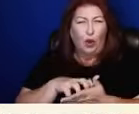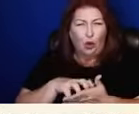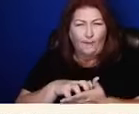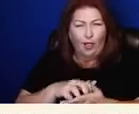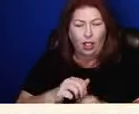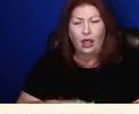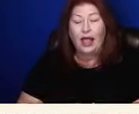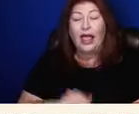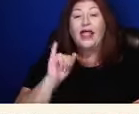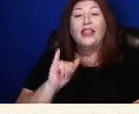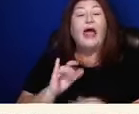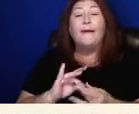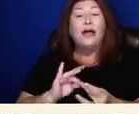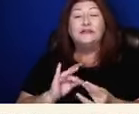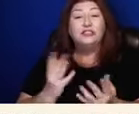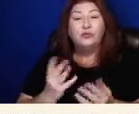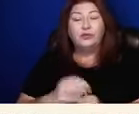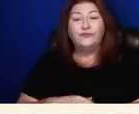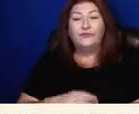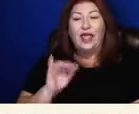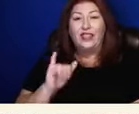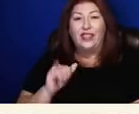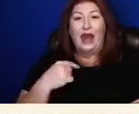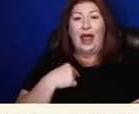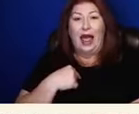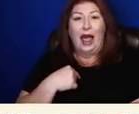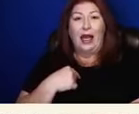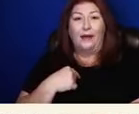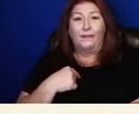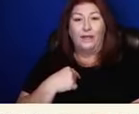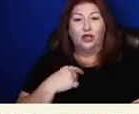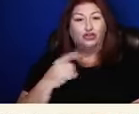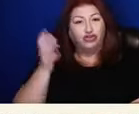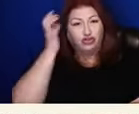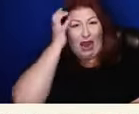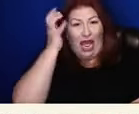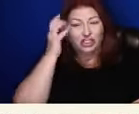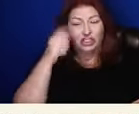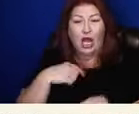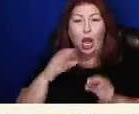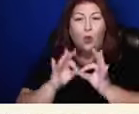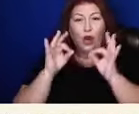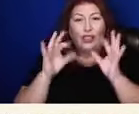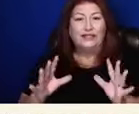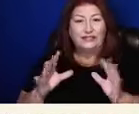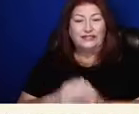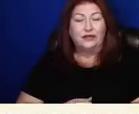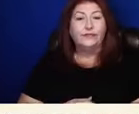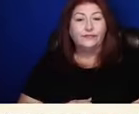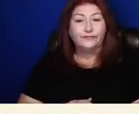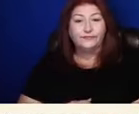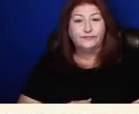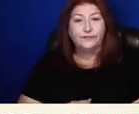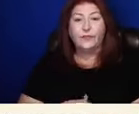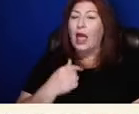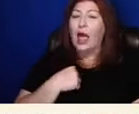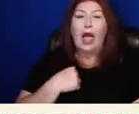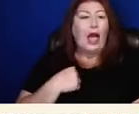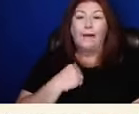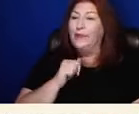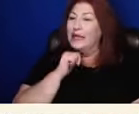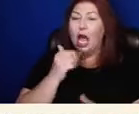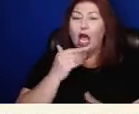that message was that I am a piece of trash. I am worthless. I am no good to